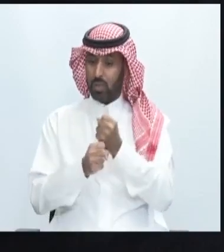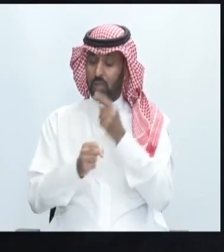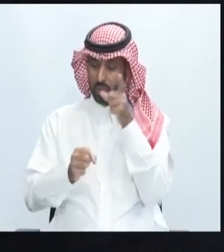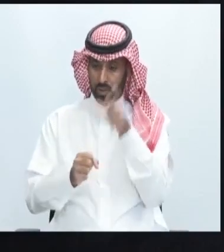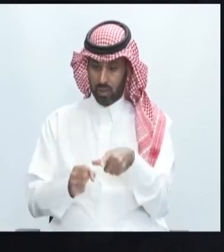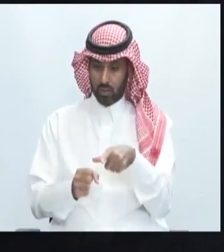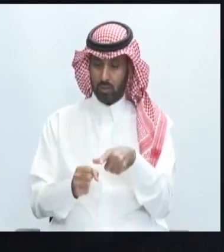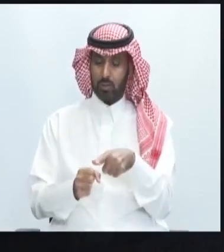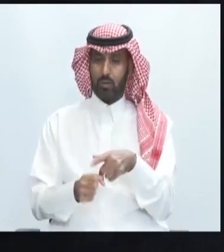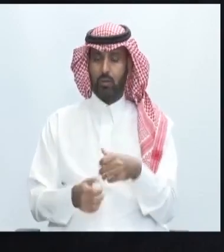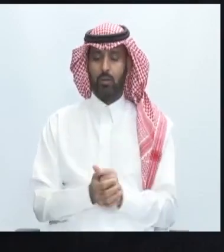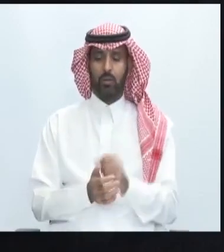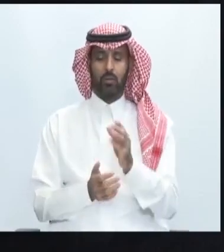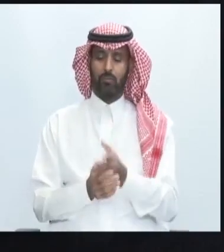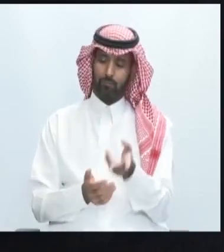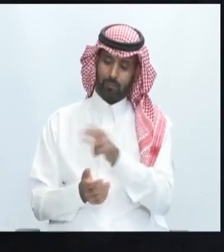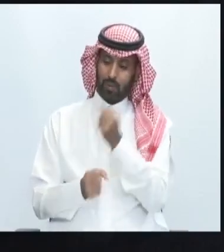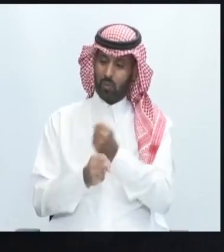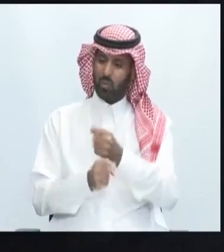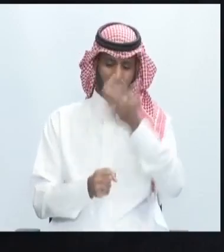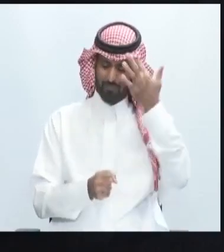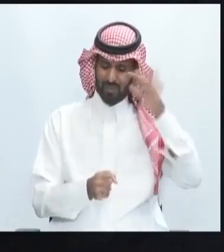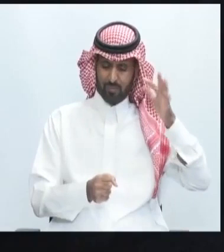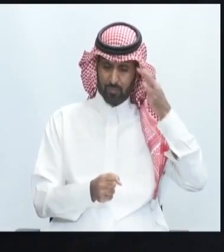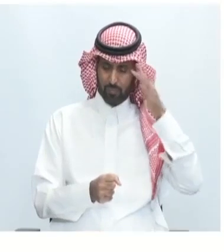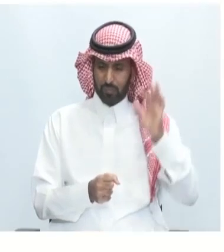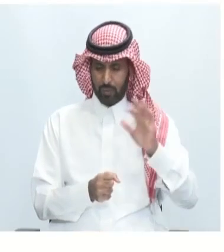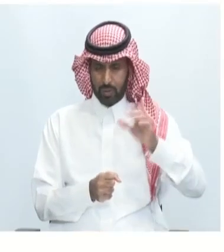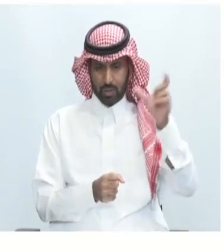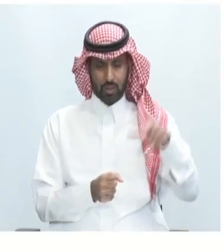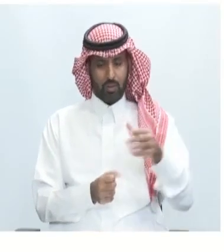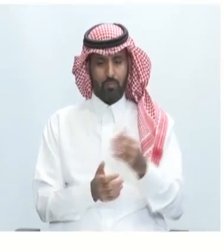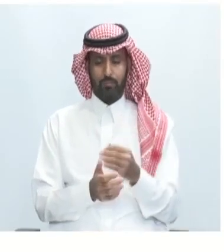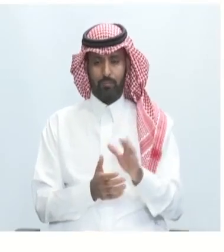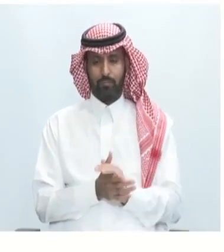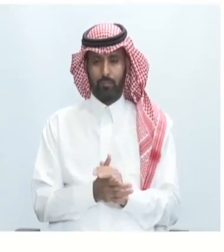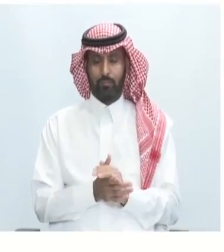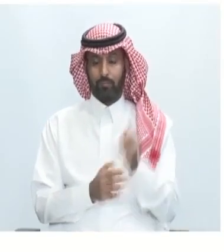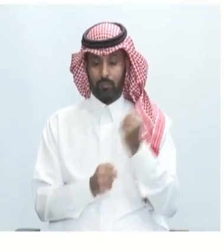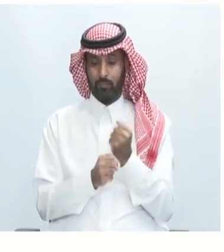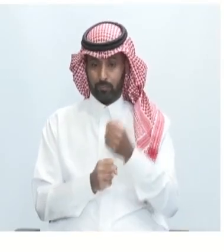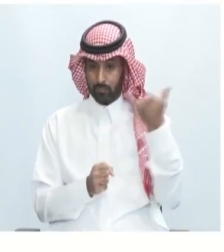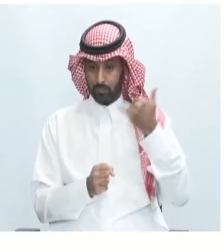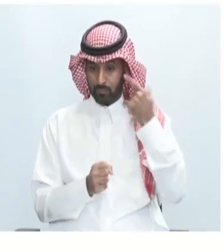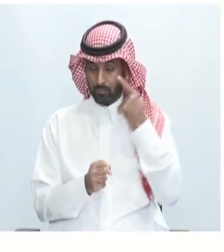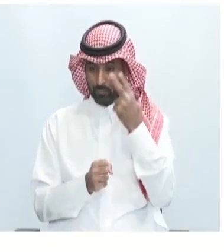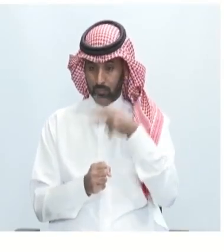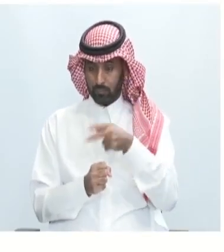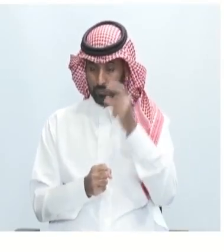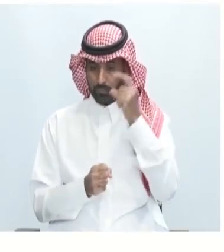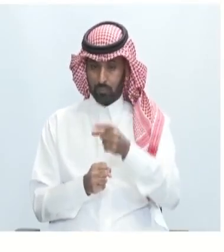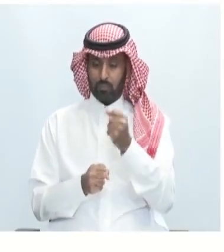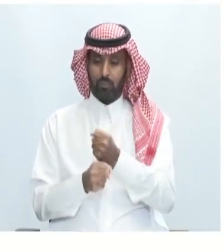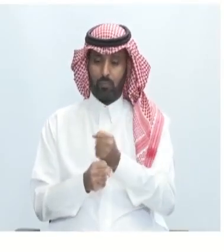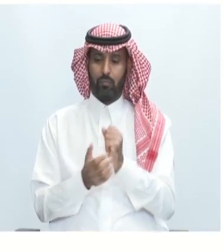focus on the action rather than the doer of the action. Again, we use the passive to put the focus on the